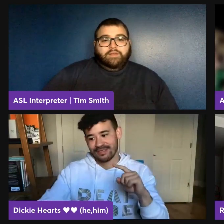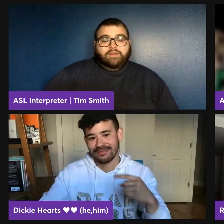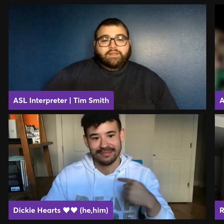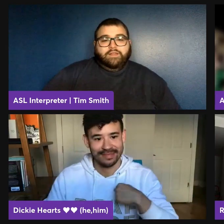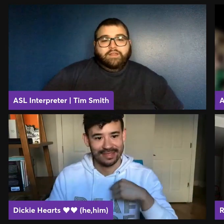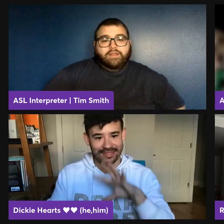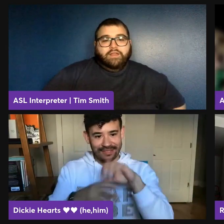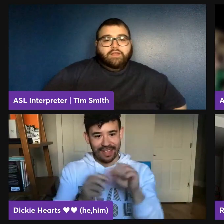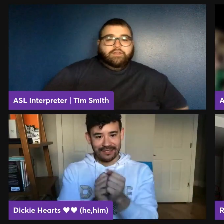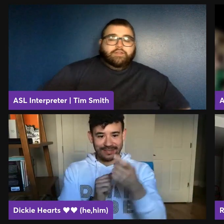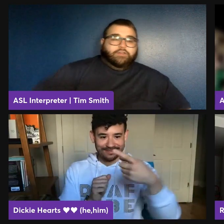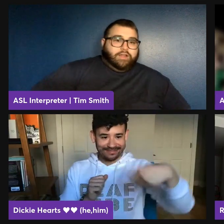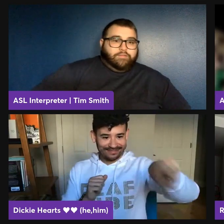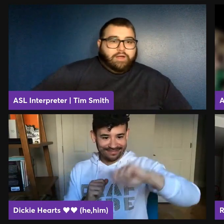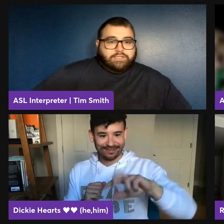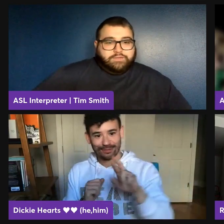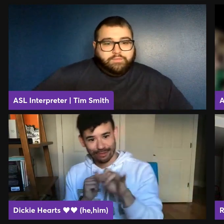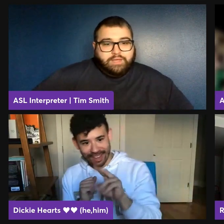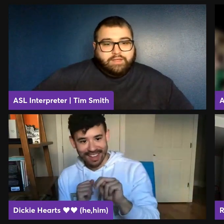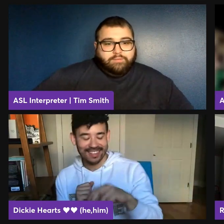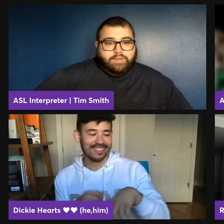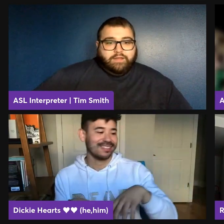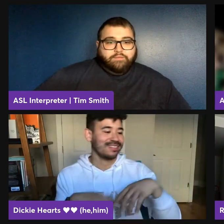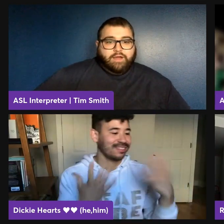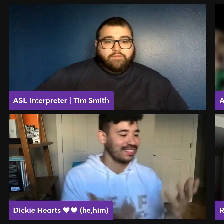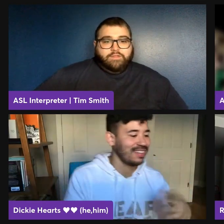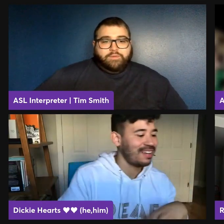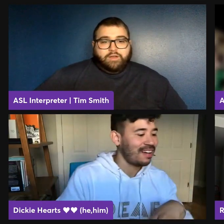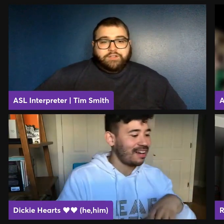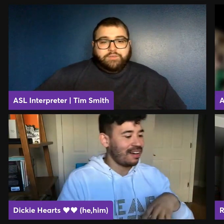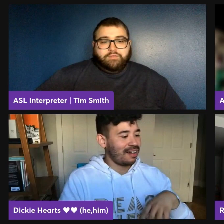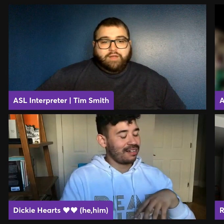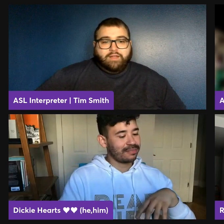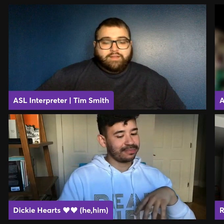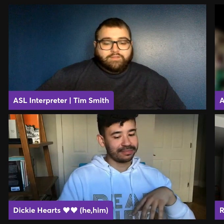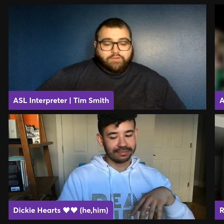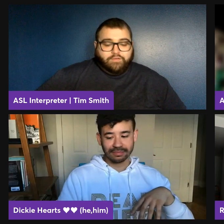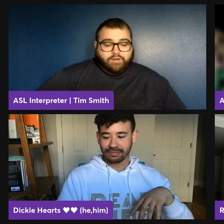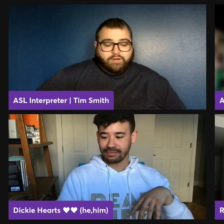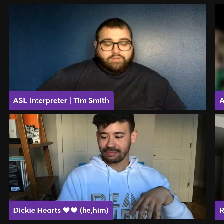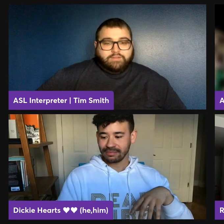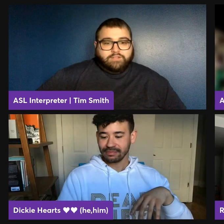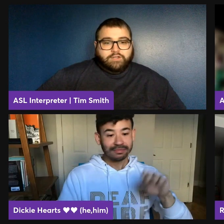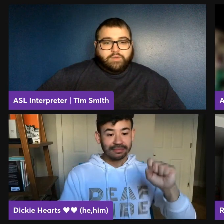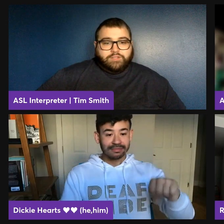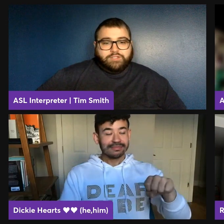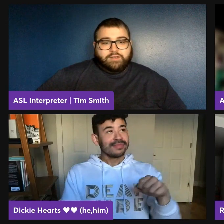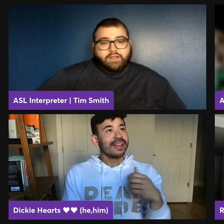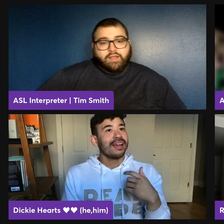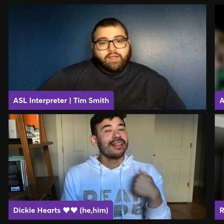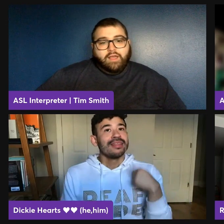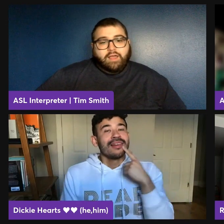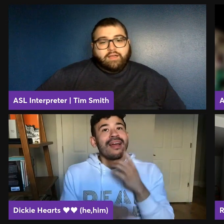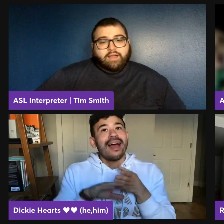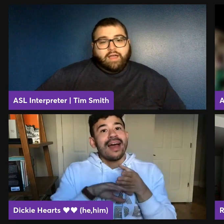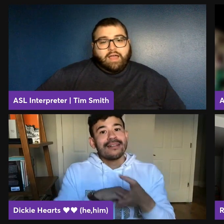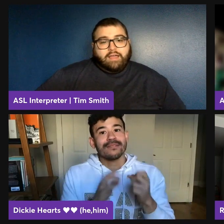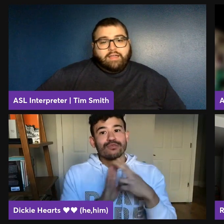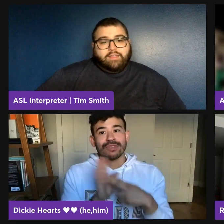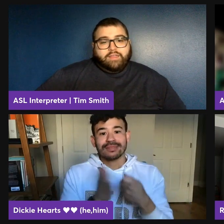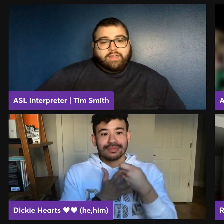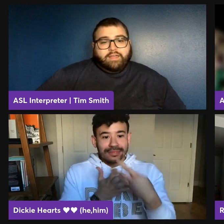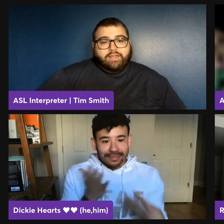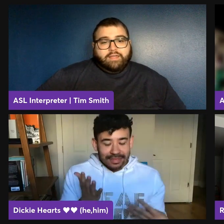So, I mean, the creative process for me being involved in this production with Ryan so far, it's a good question.